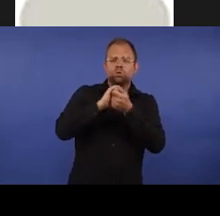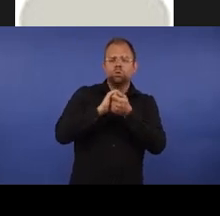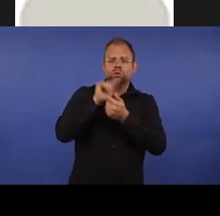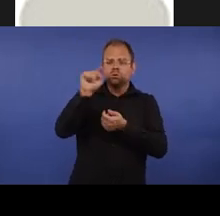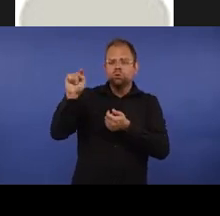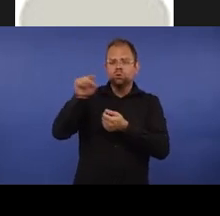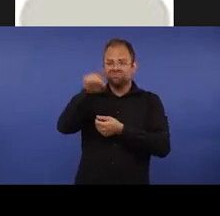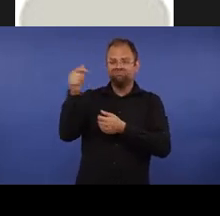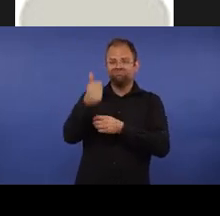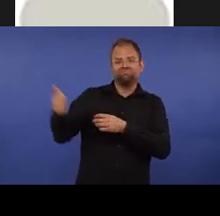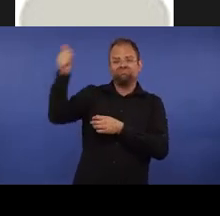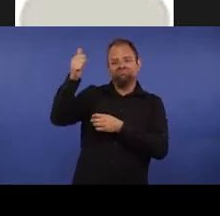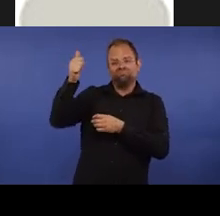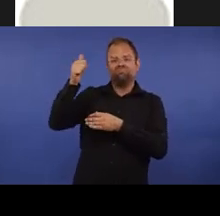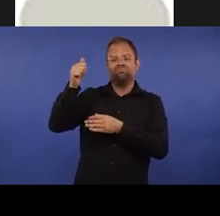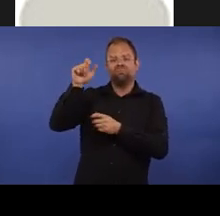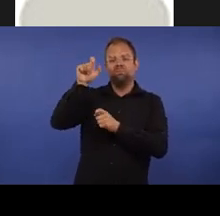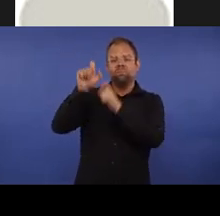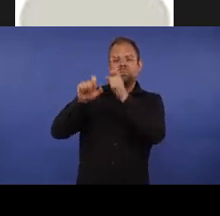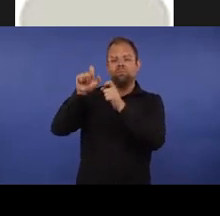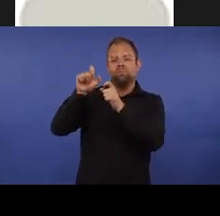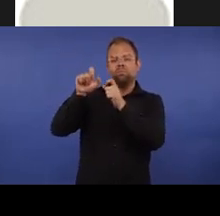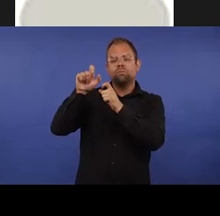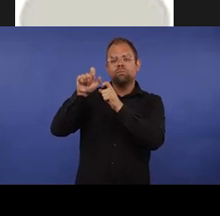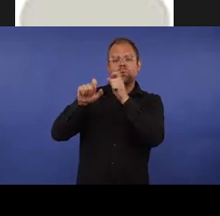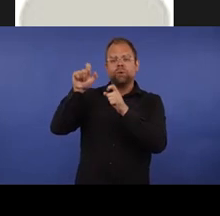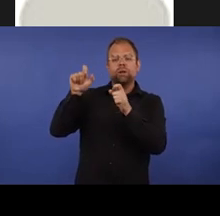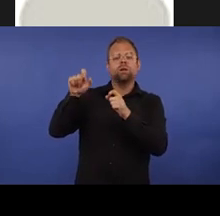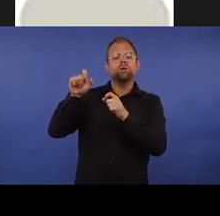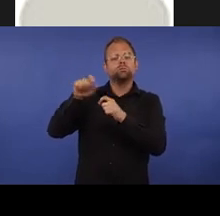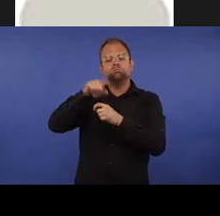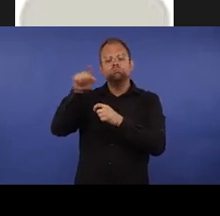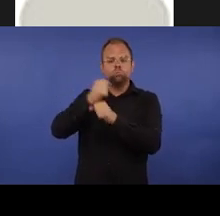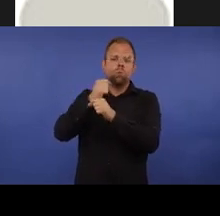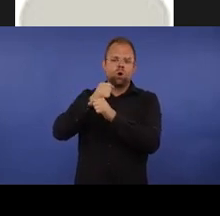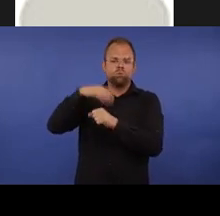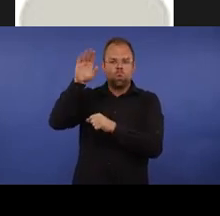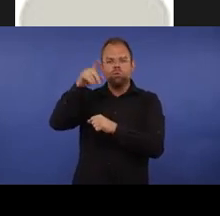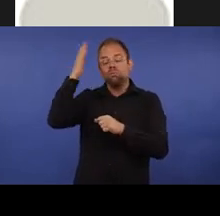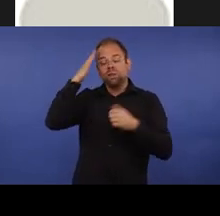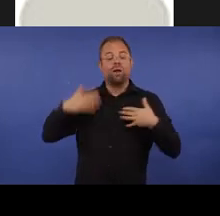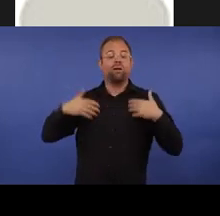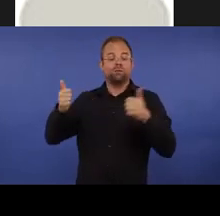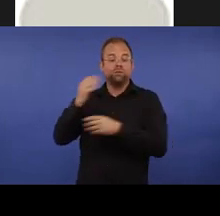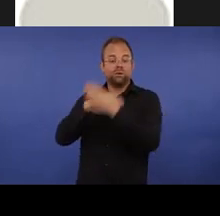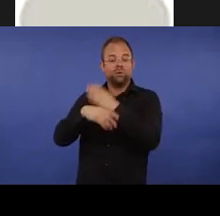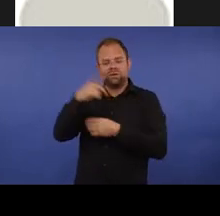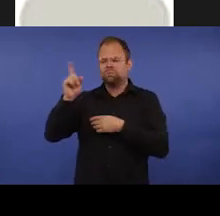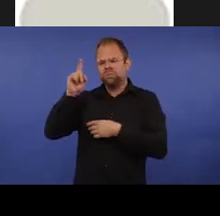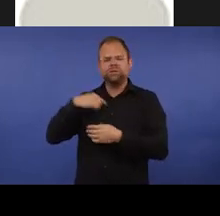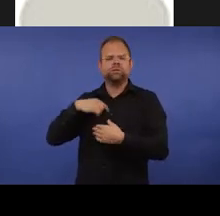mental health disabilities. COVID, as we know, will result in more people having mental